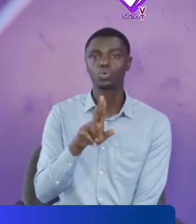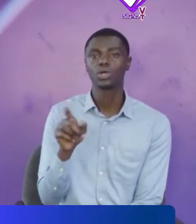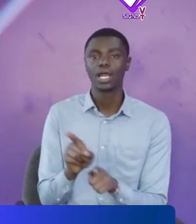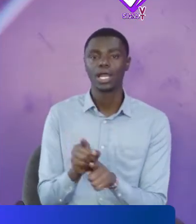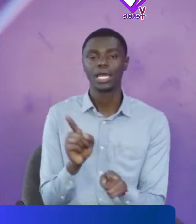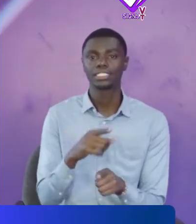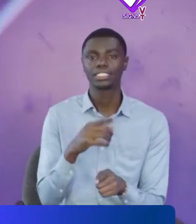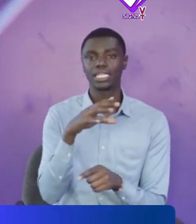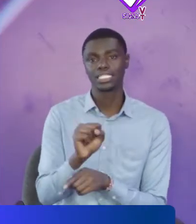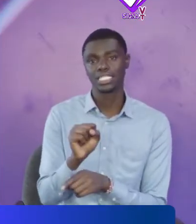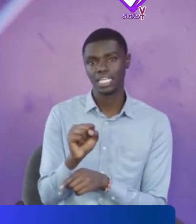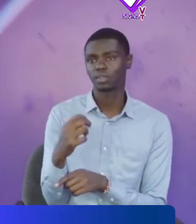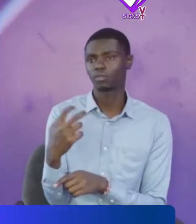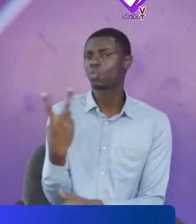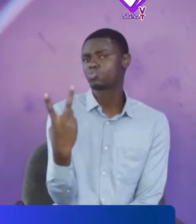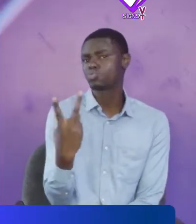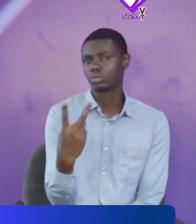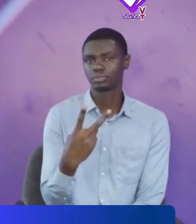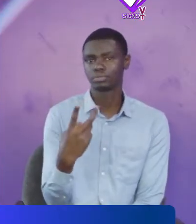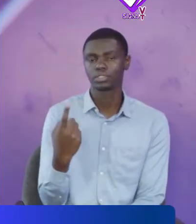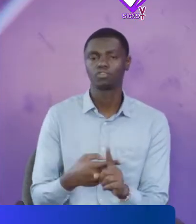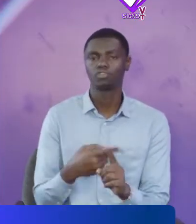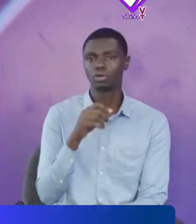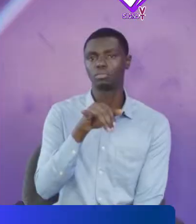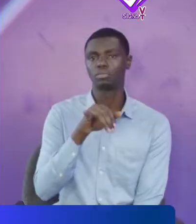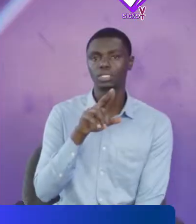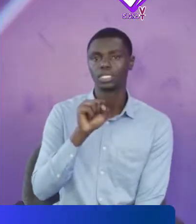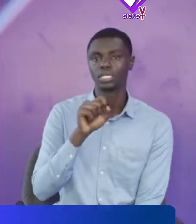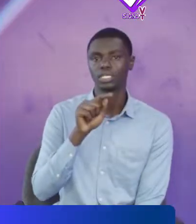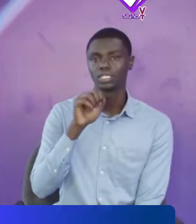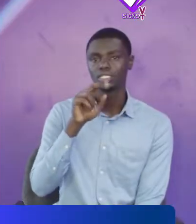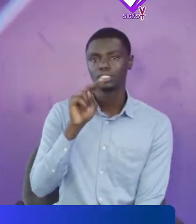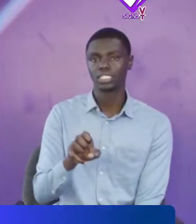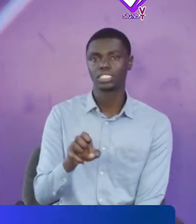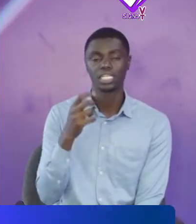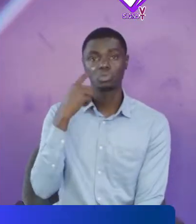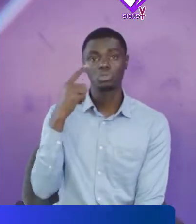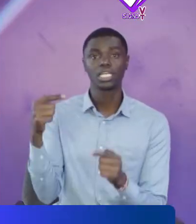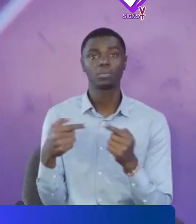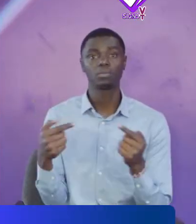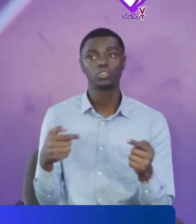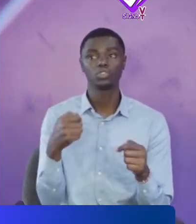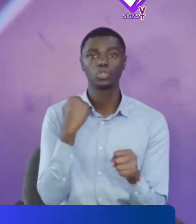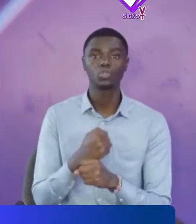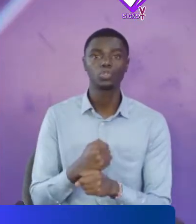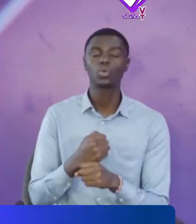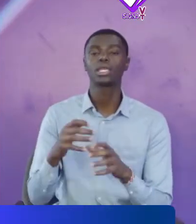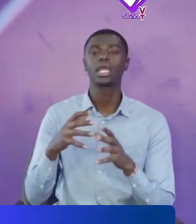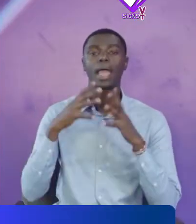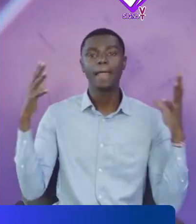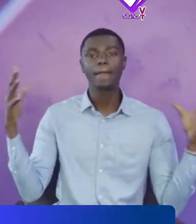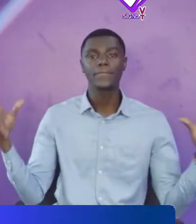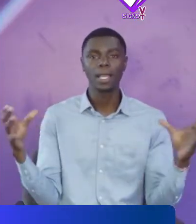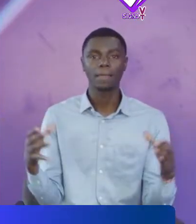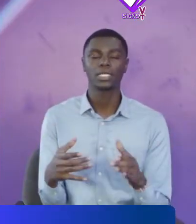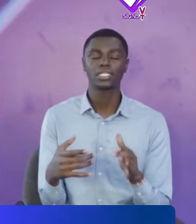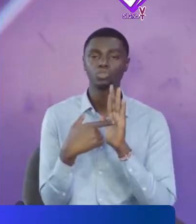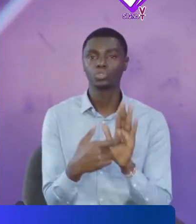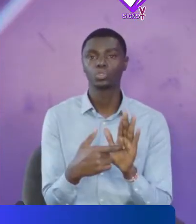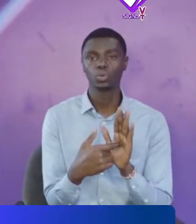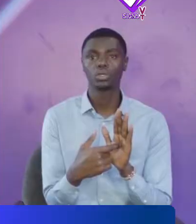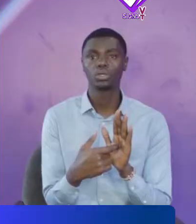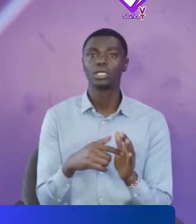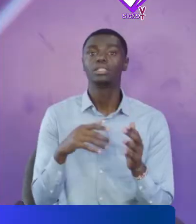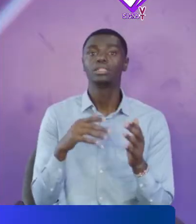over from Justin Muturi. And you'll see opposition doing a major party to show they